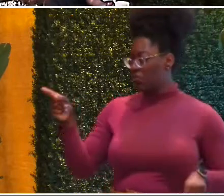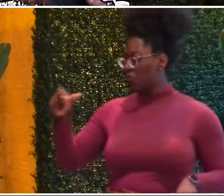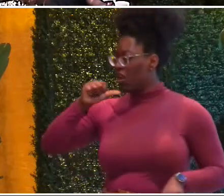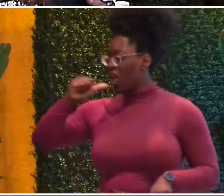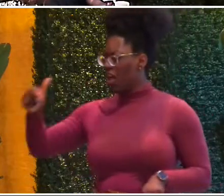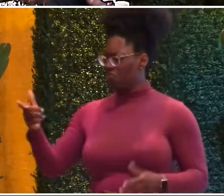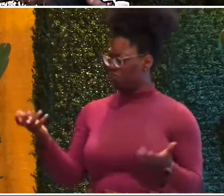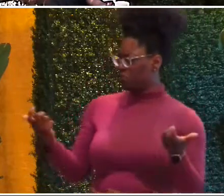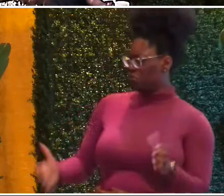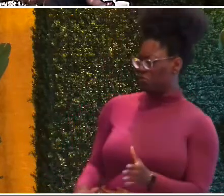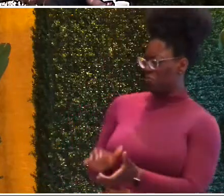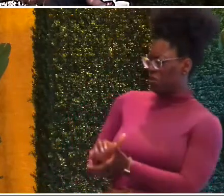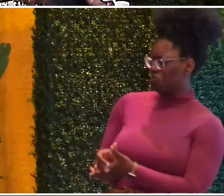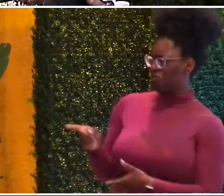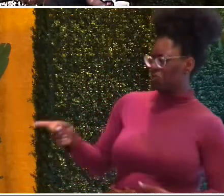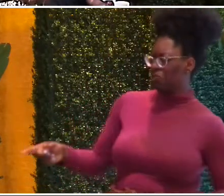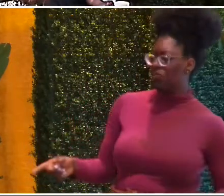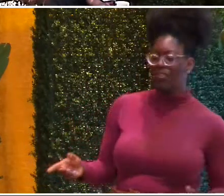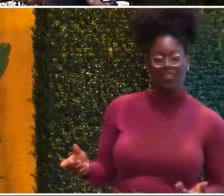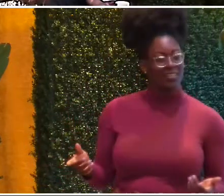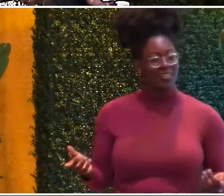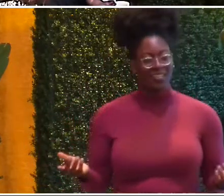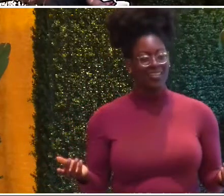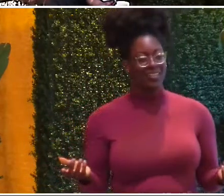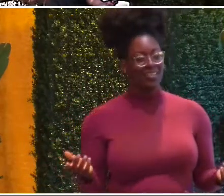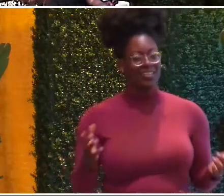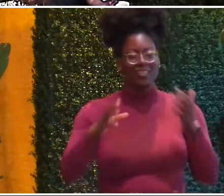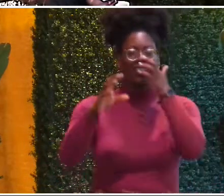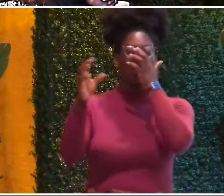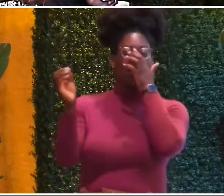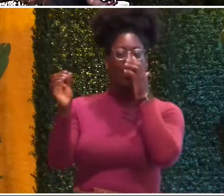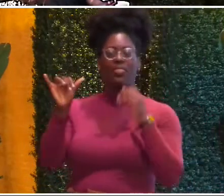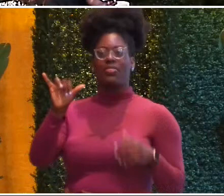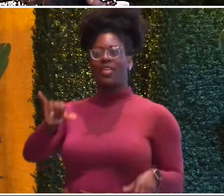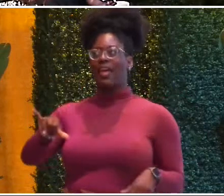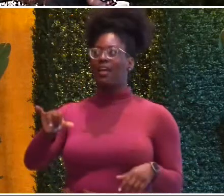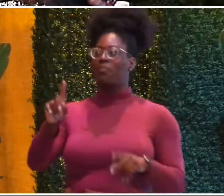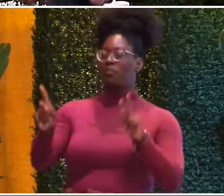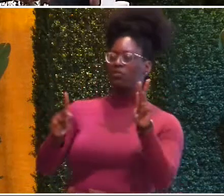Also, no one has explained to me yet the value of this fabled submission.